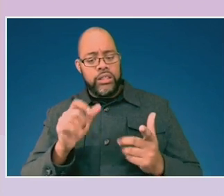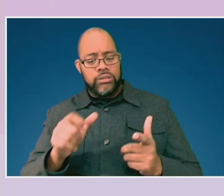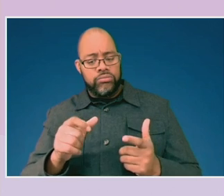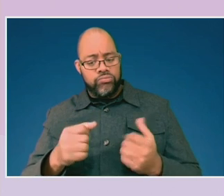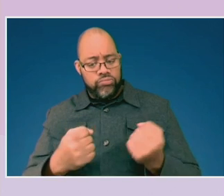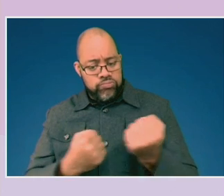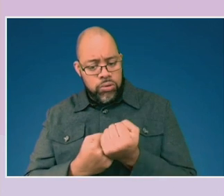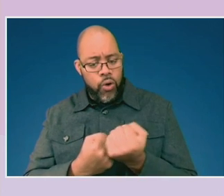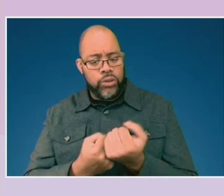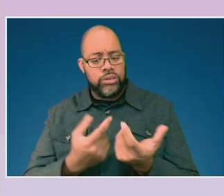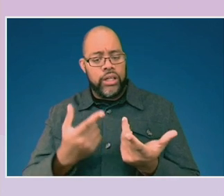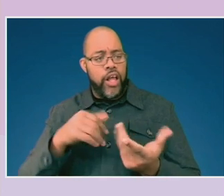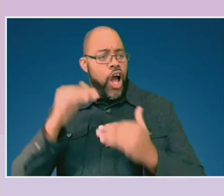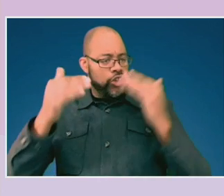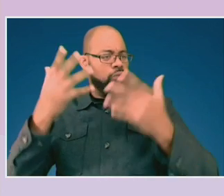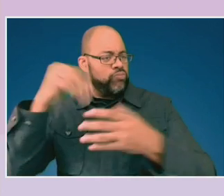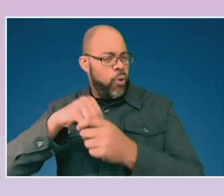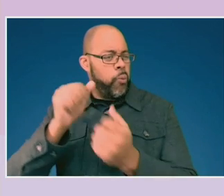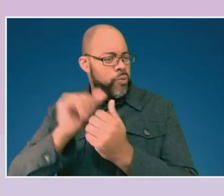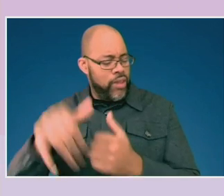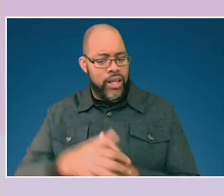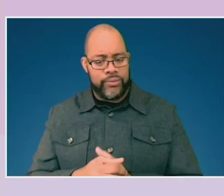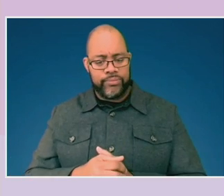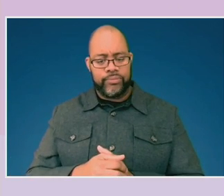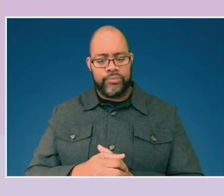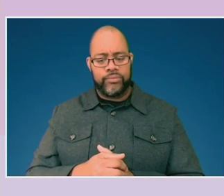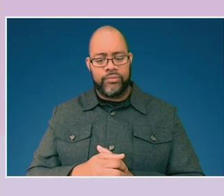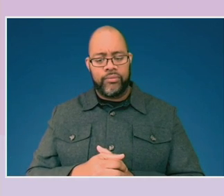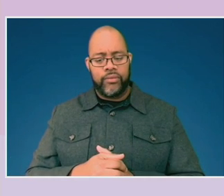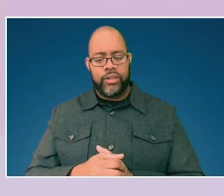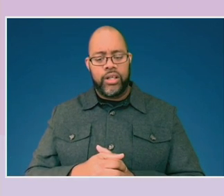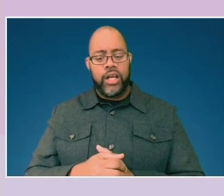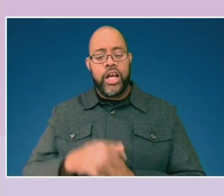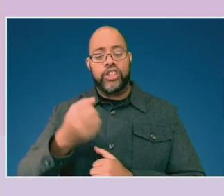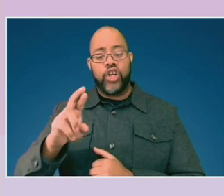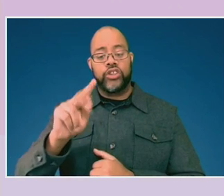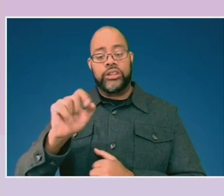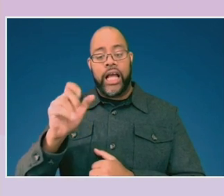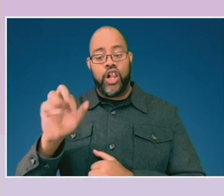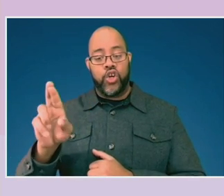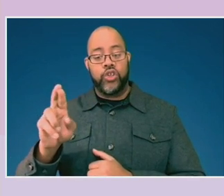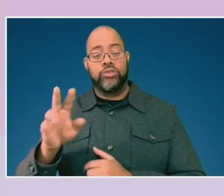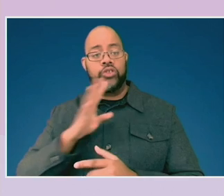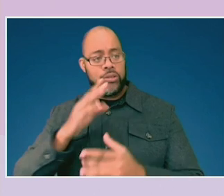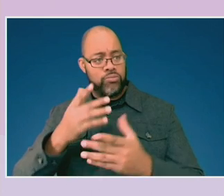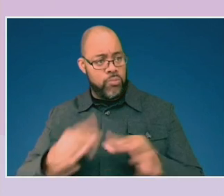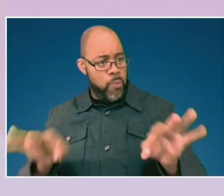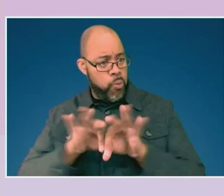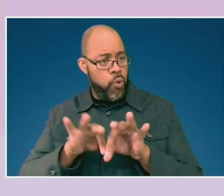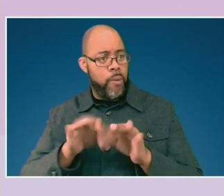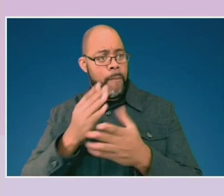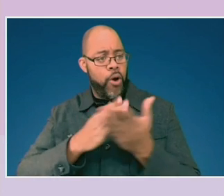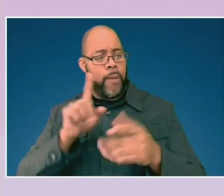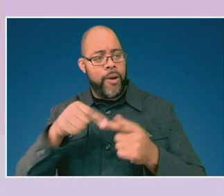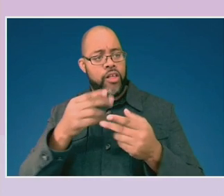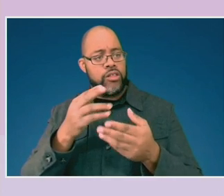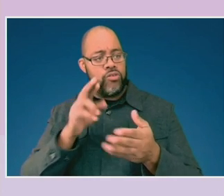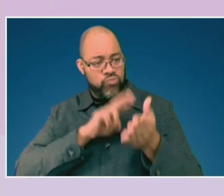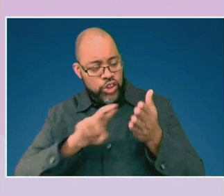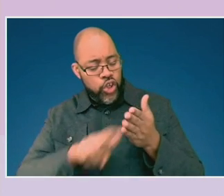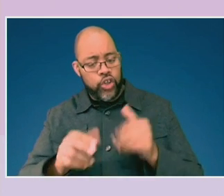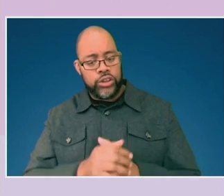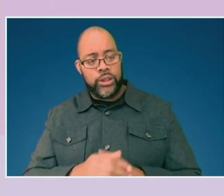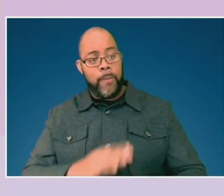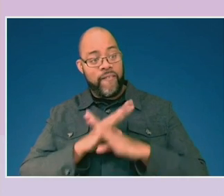as well. And I also think Dr. Taylor touched on some really, really important points around the research piece. Prevention is a great